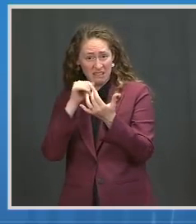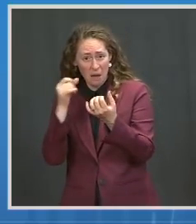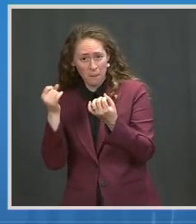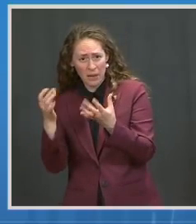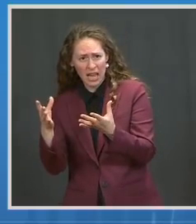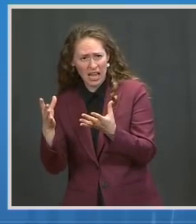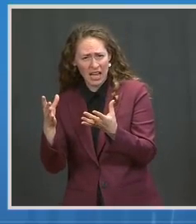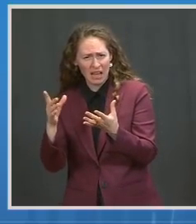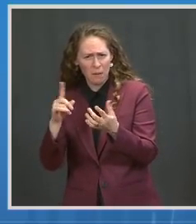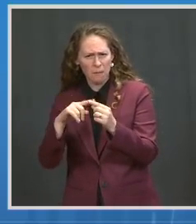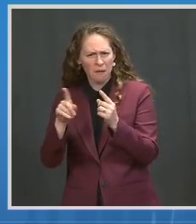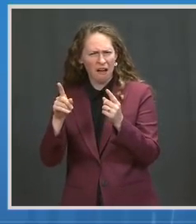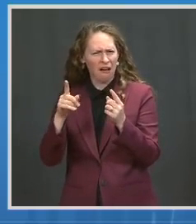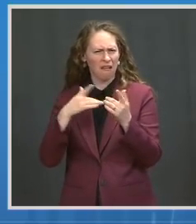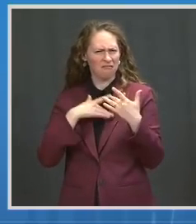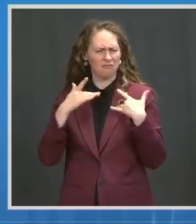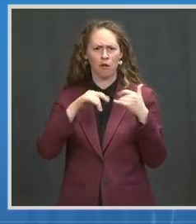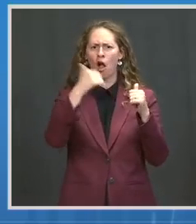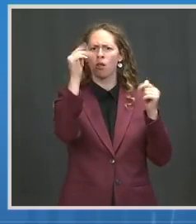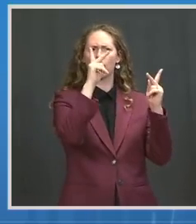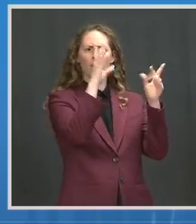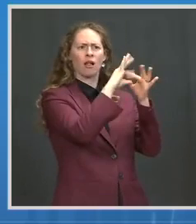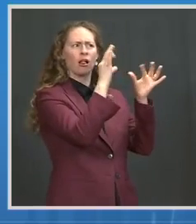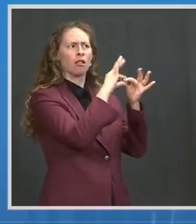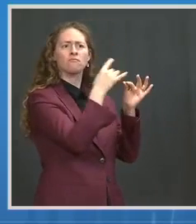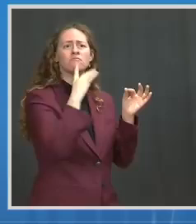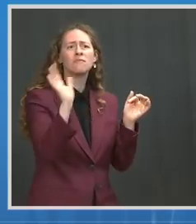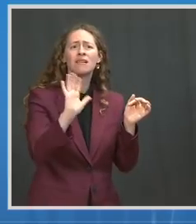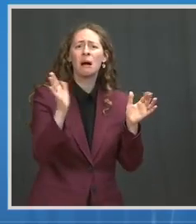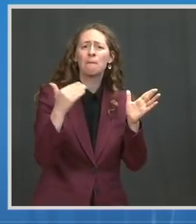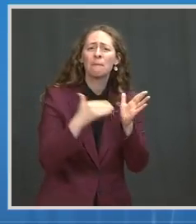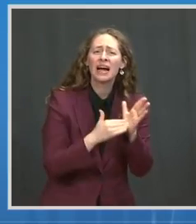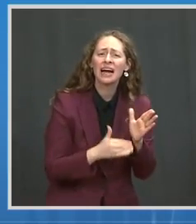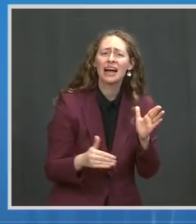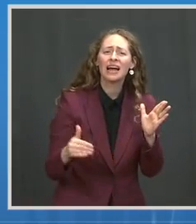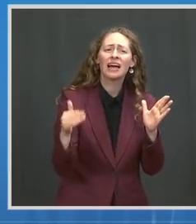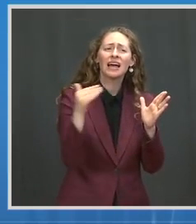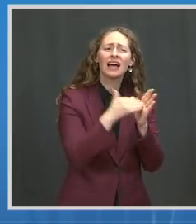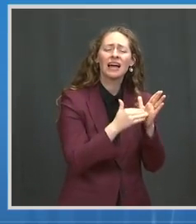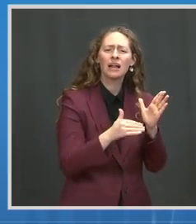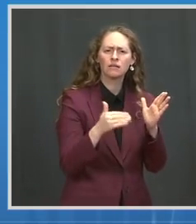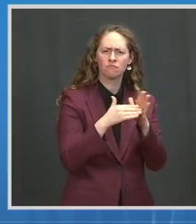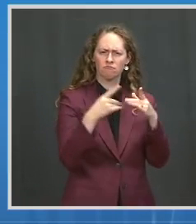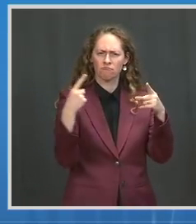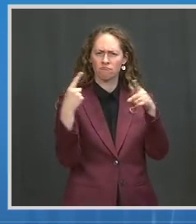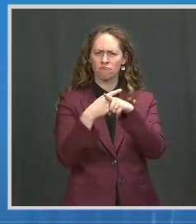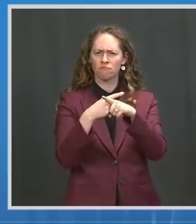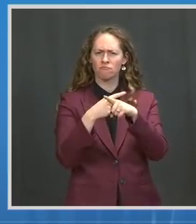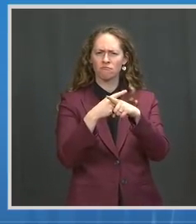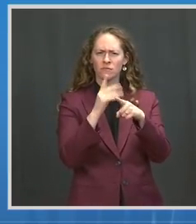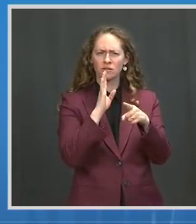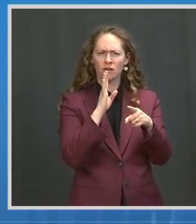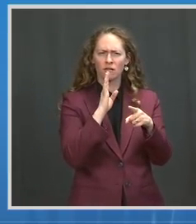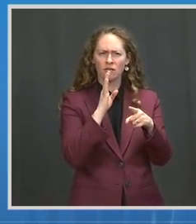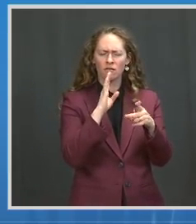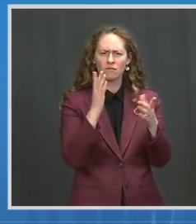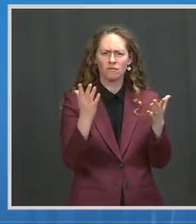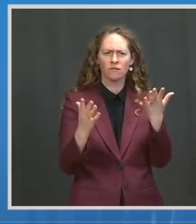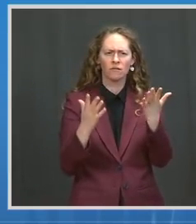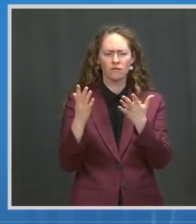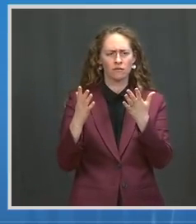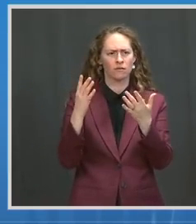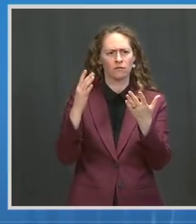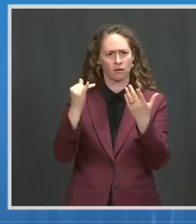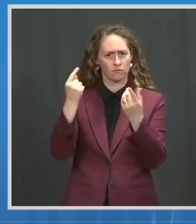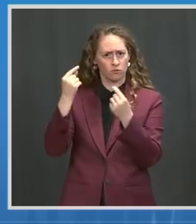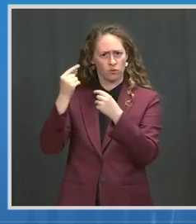So even if these states and these governors are contacting the FDA, what is the federal government's plan to make sure that,